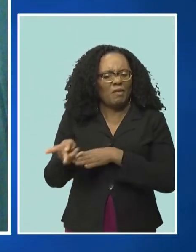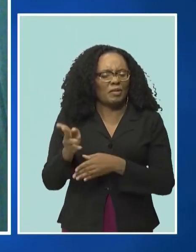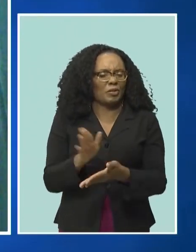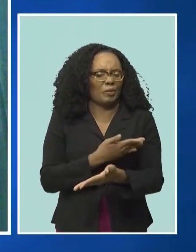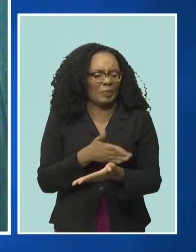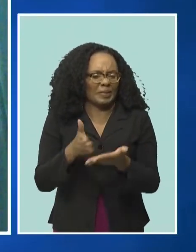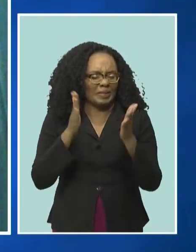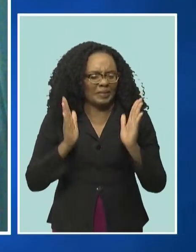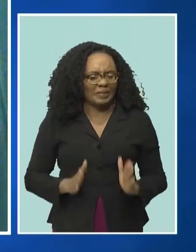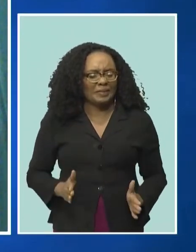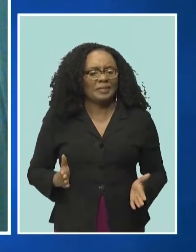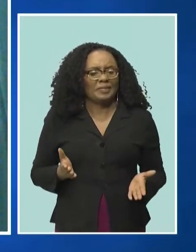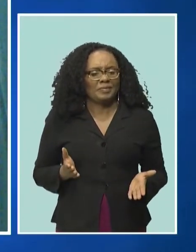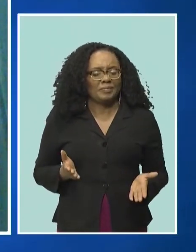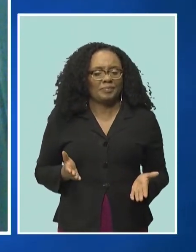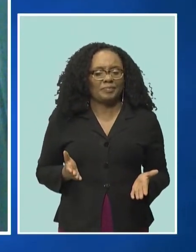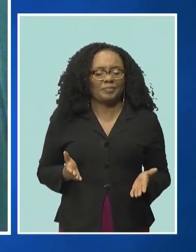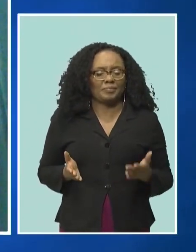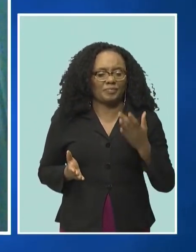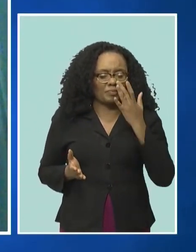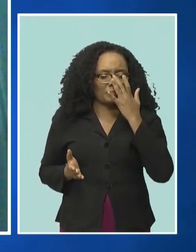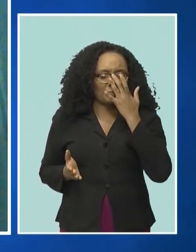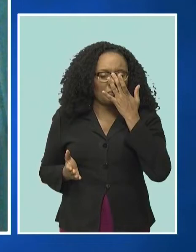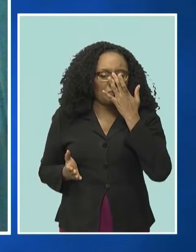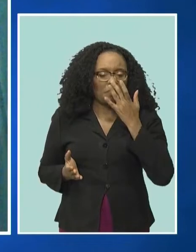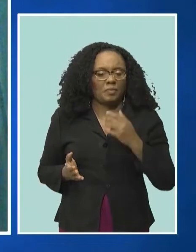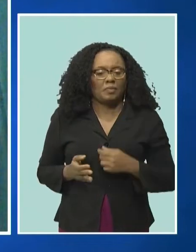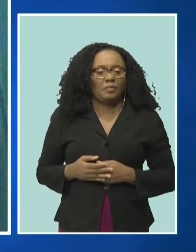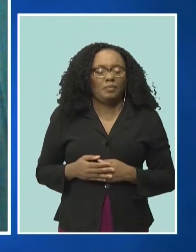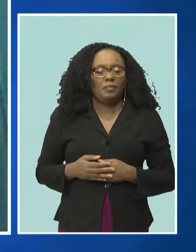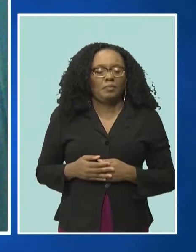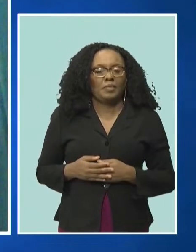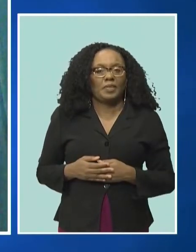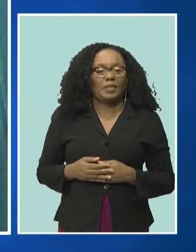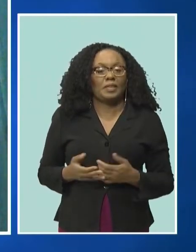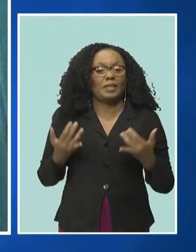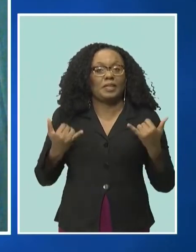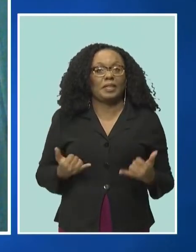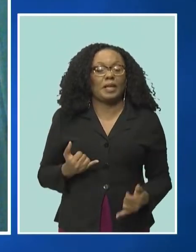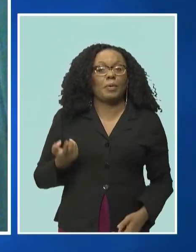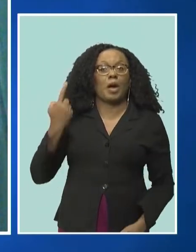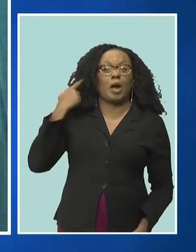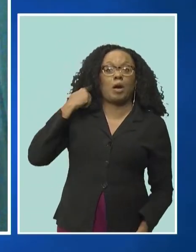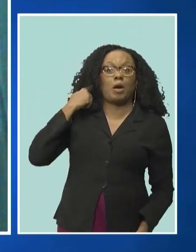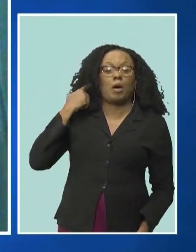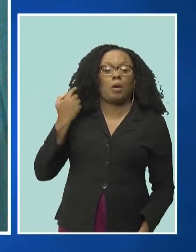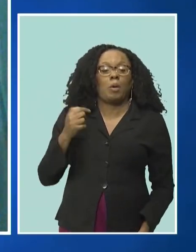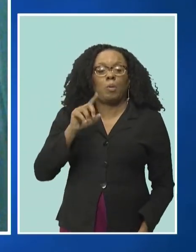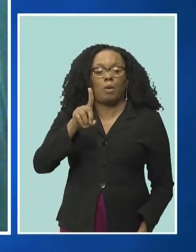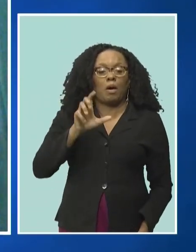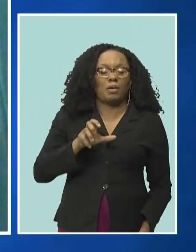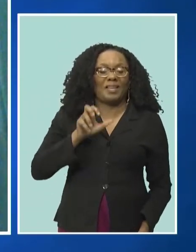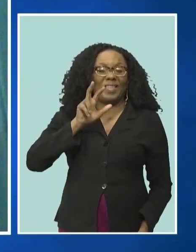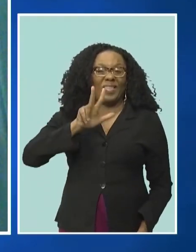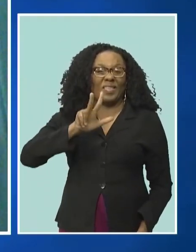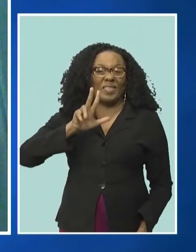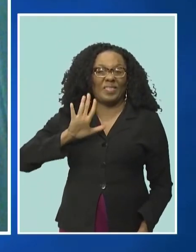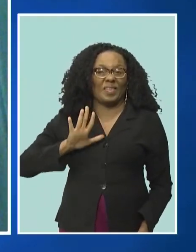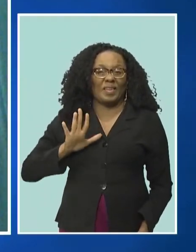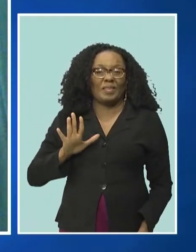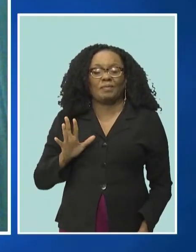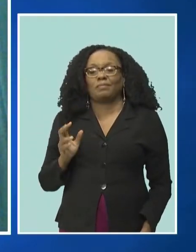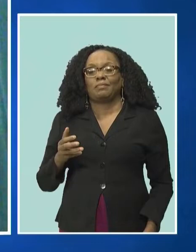right. And, you know, when we heard them today, the entire 135-member choir got